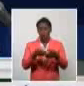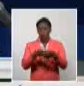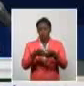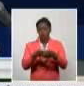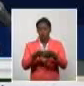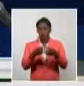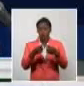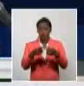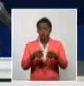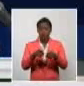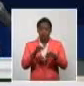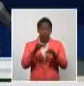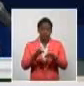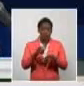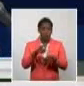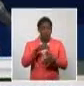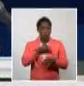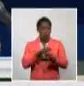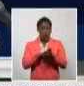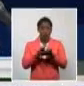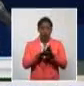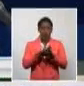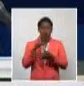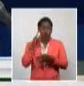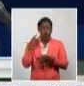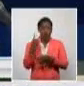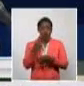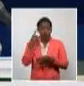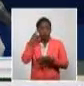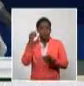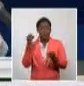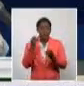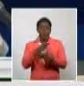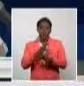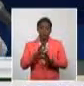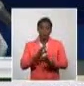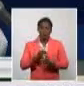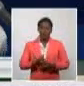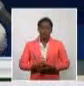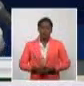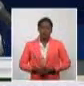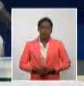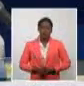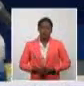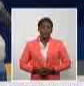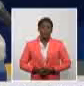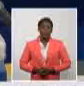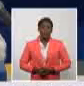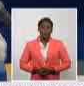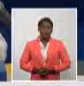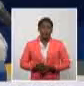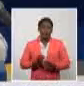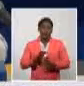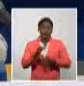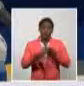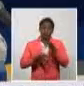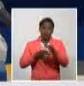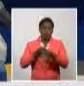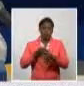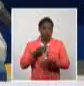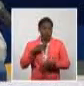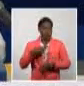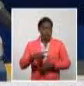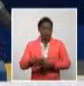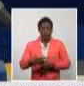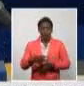there are 907 confirmed people who have not had any symptoms at